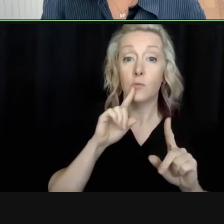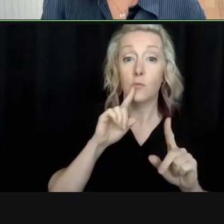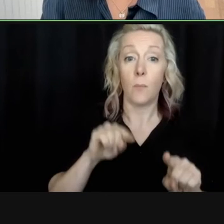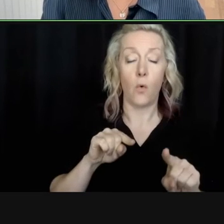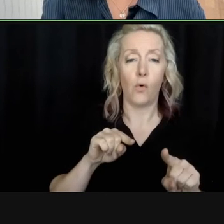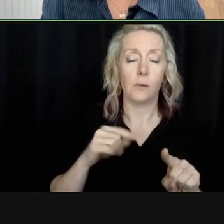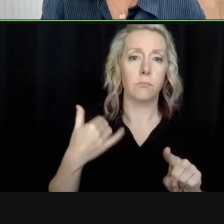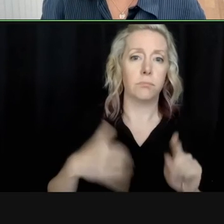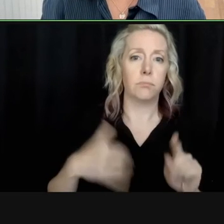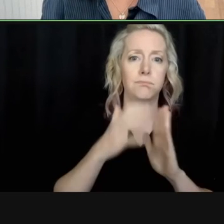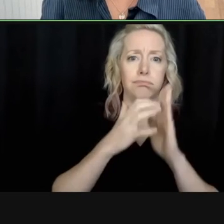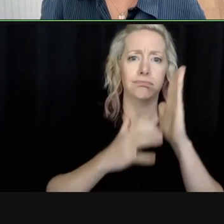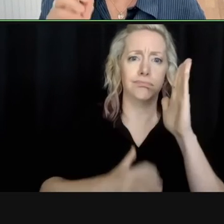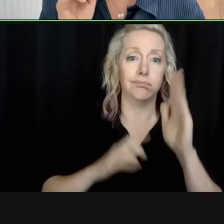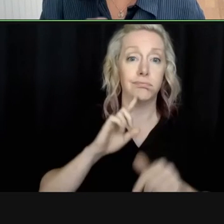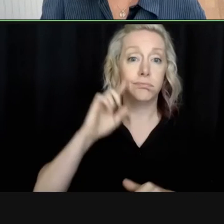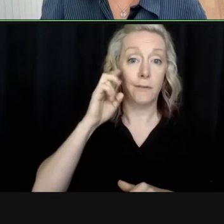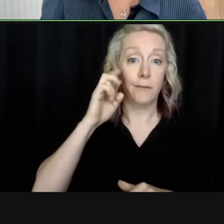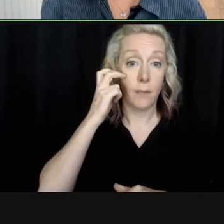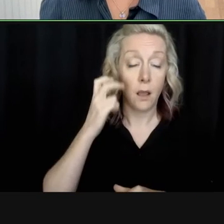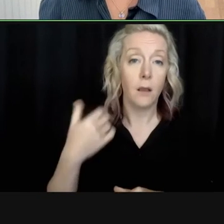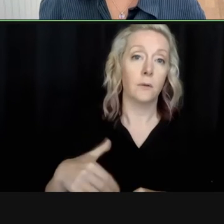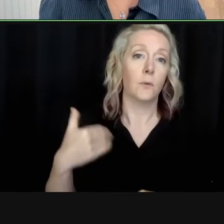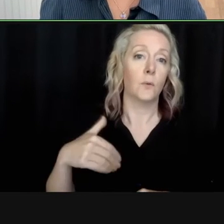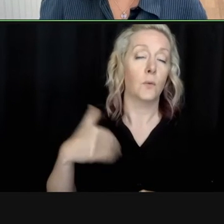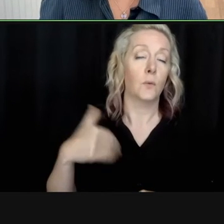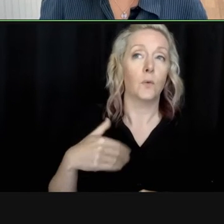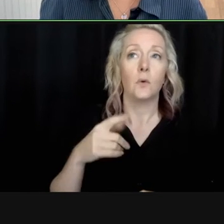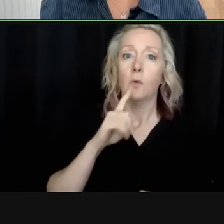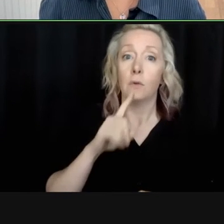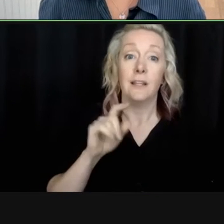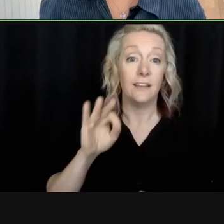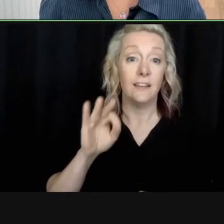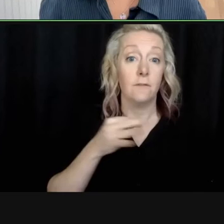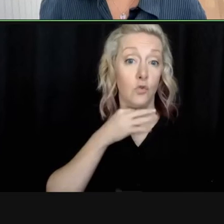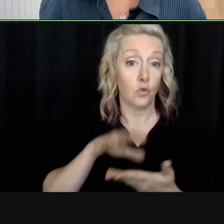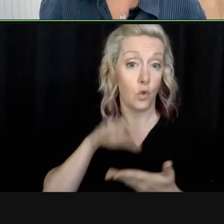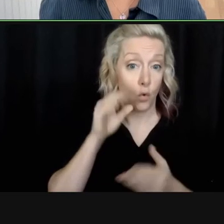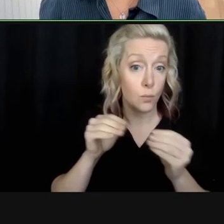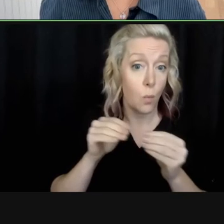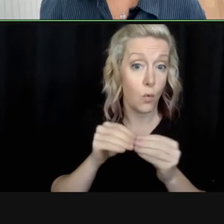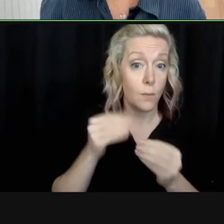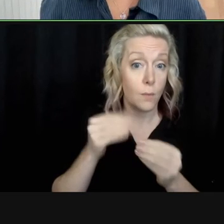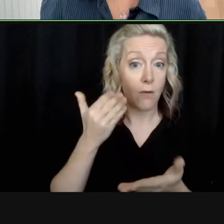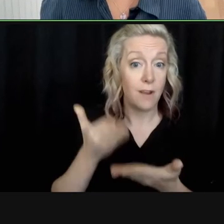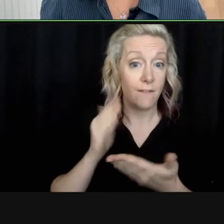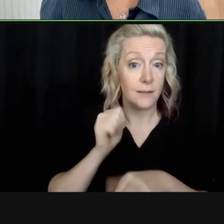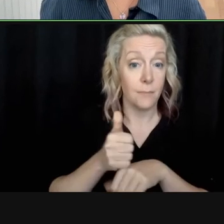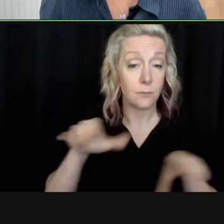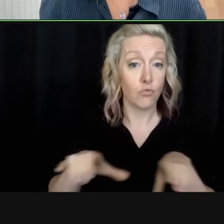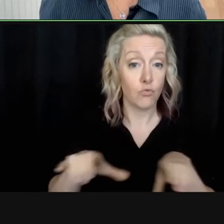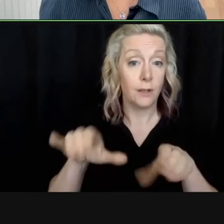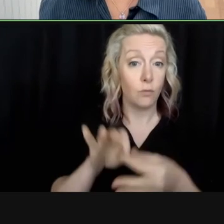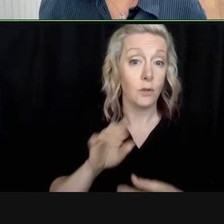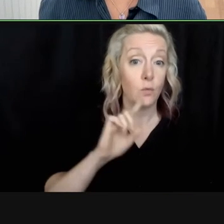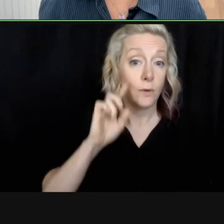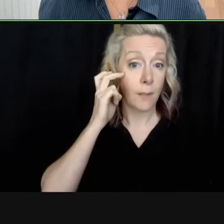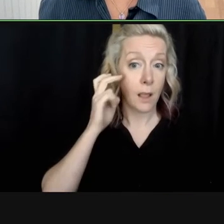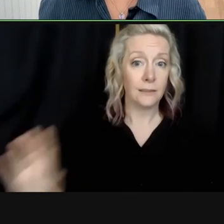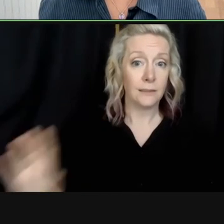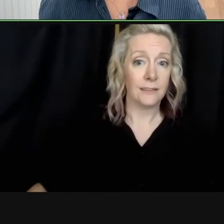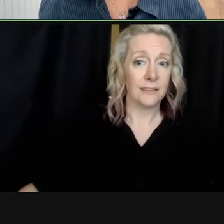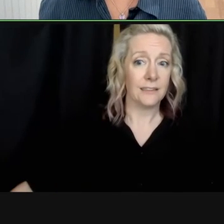a whole section on deafblindness that really, if you want to know more about evidence-based practices related to deafblindness. And